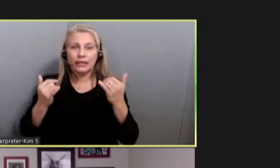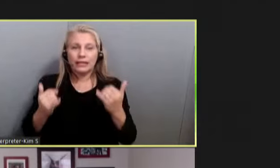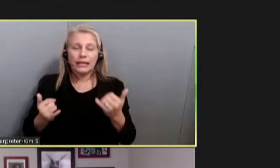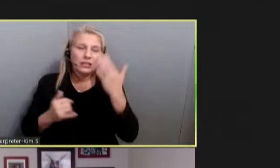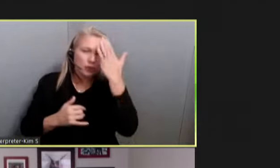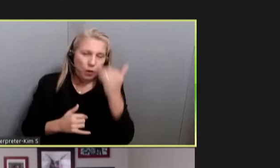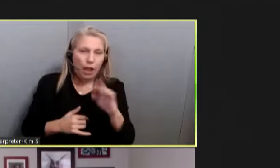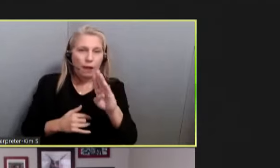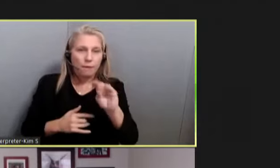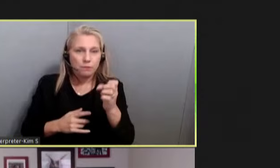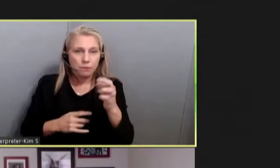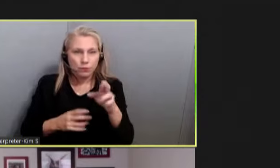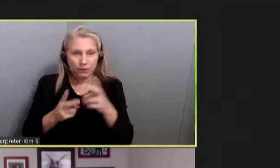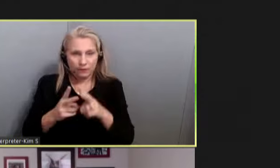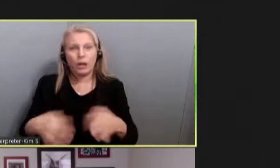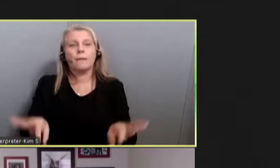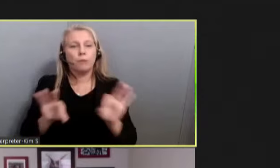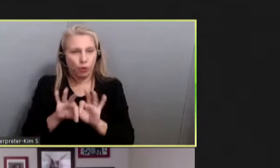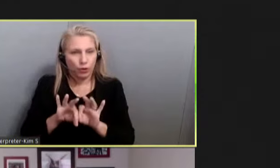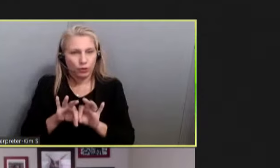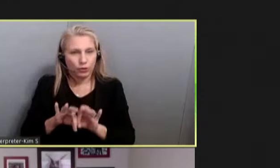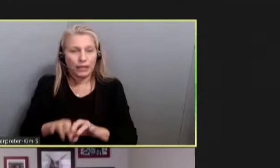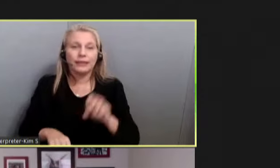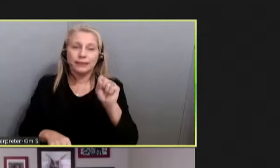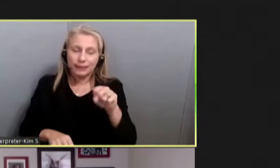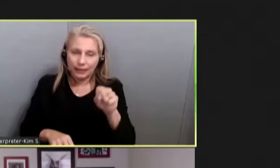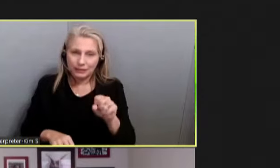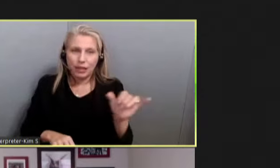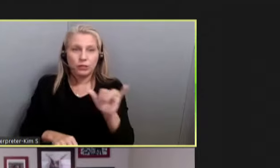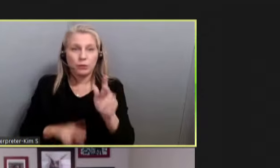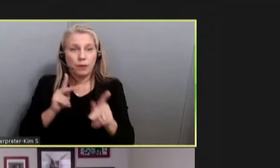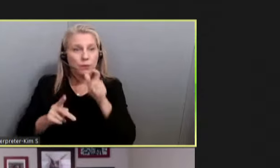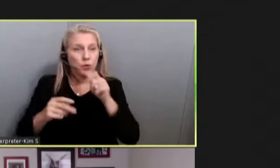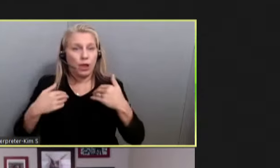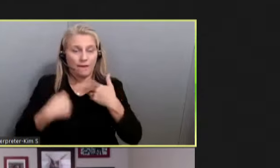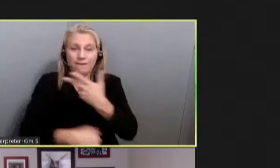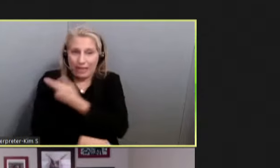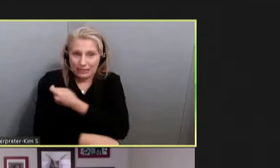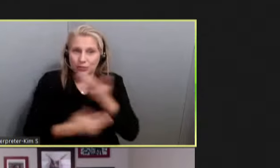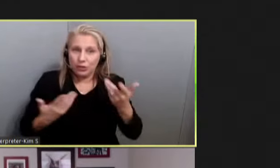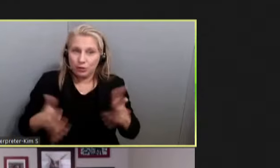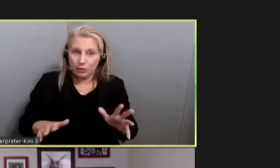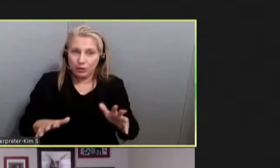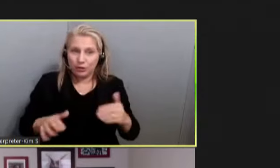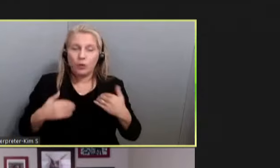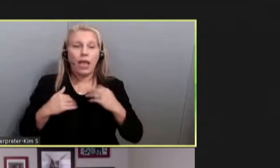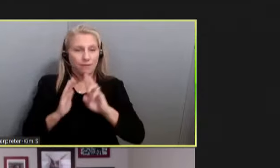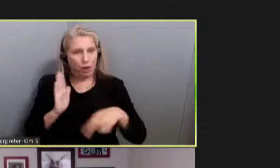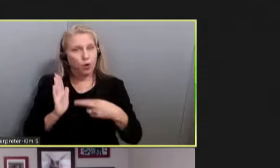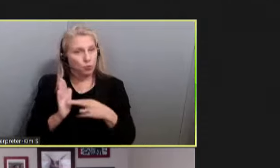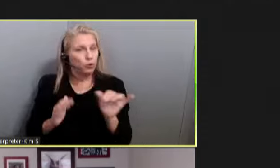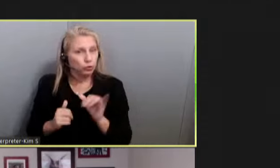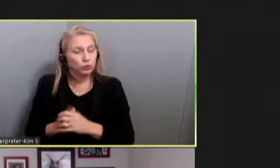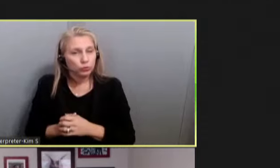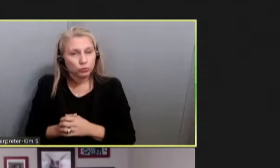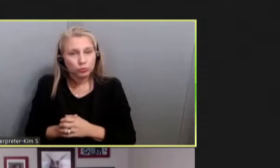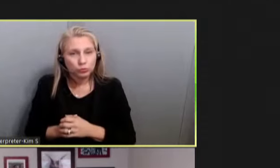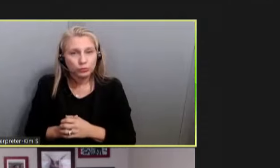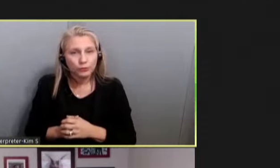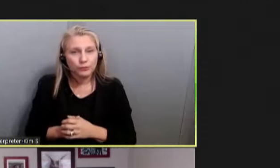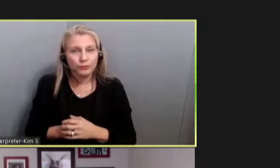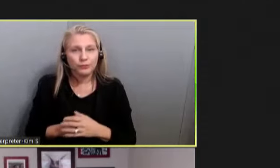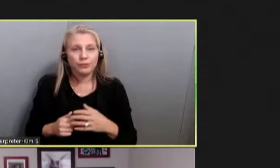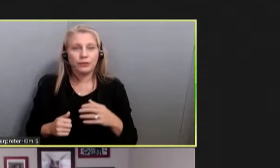boosters are critically important. But yes, we also, those who are vaccinated, we have a role in this right now as well.